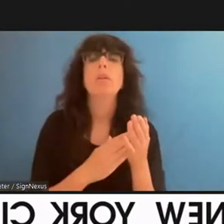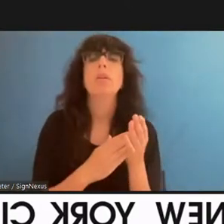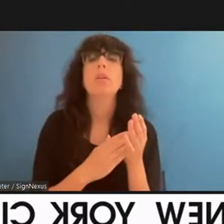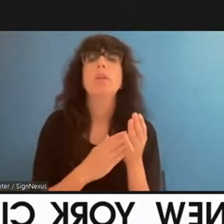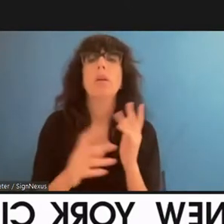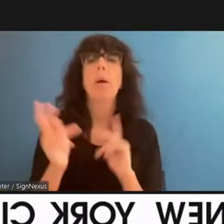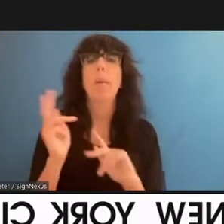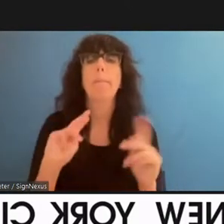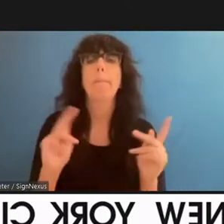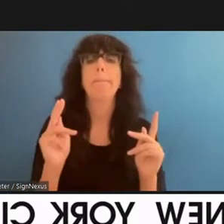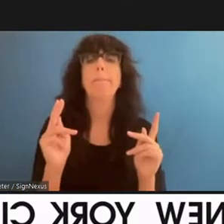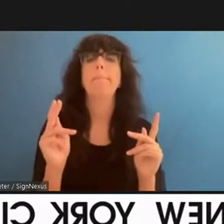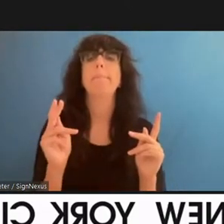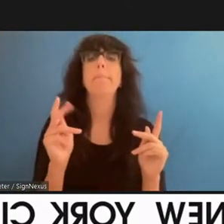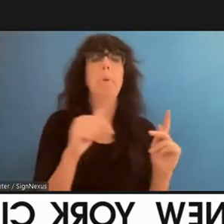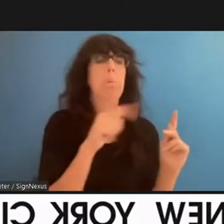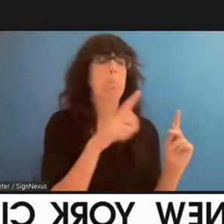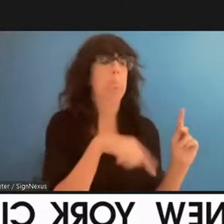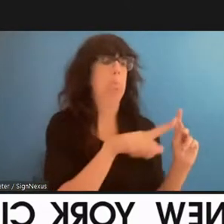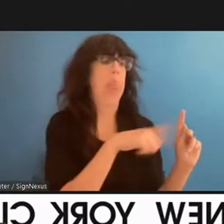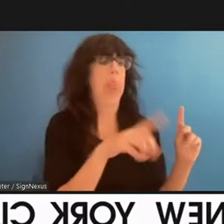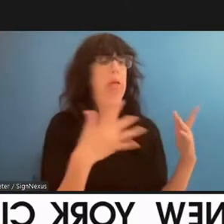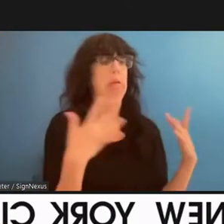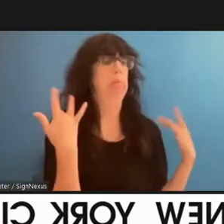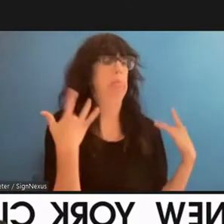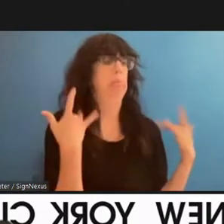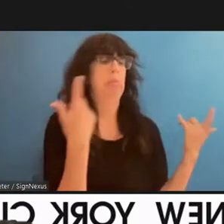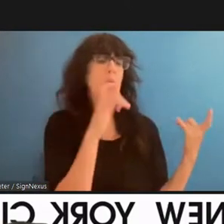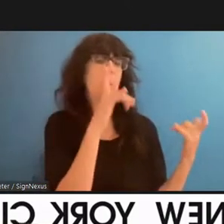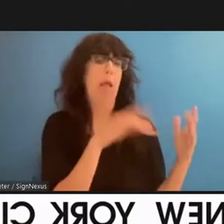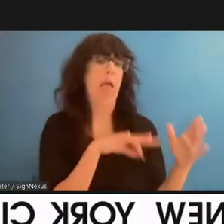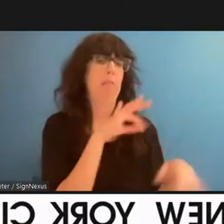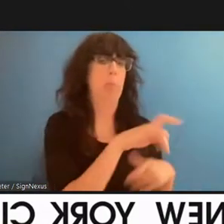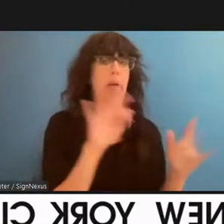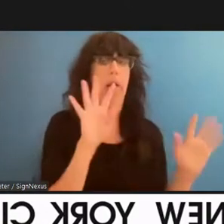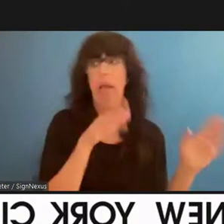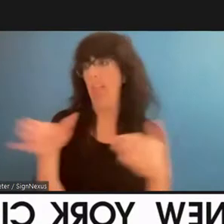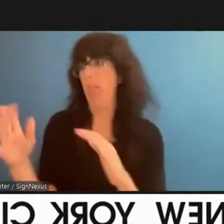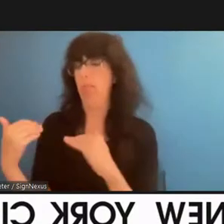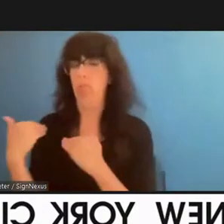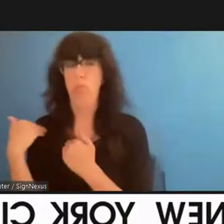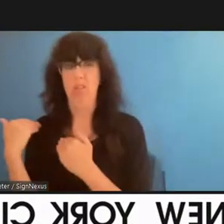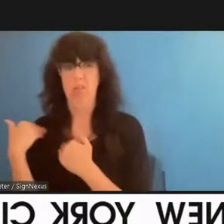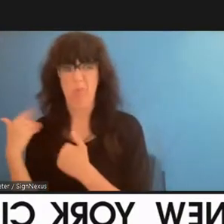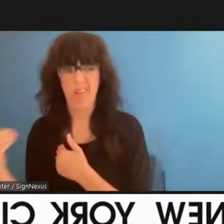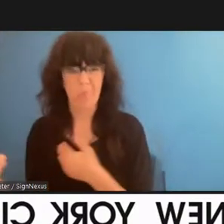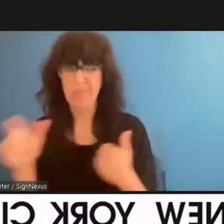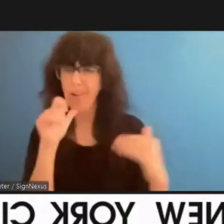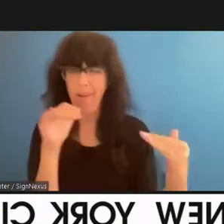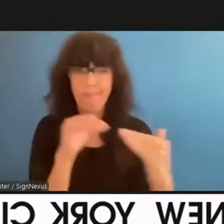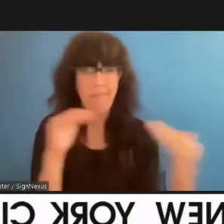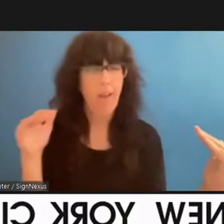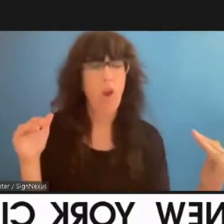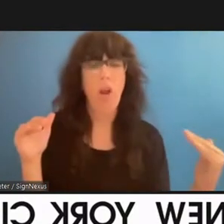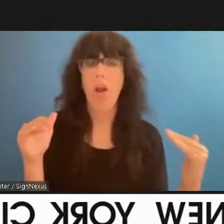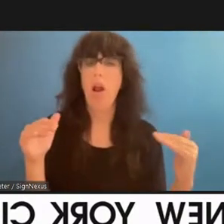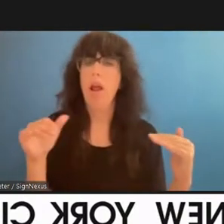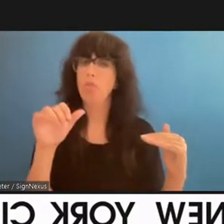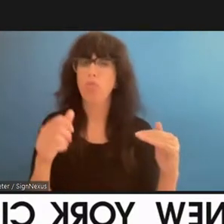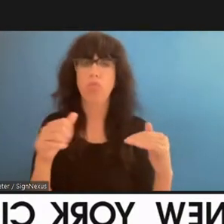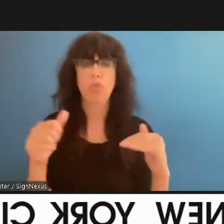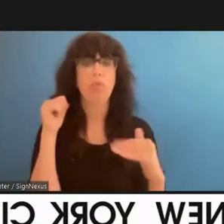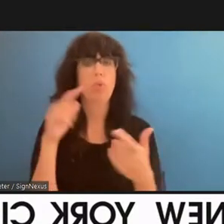burden to others is unfair and i will not support a program that mistreats long island residents and